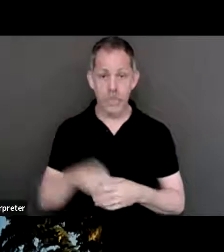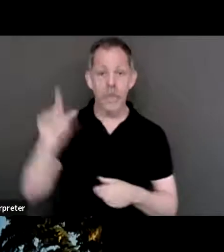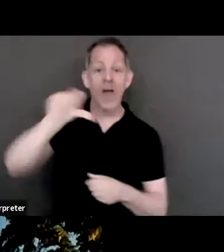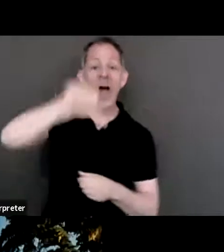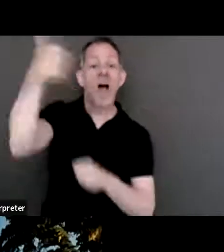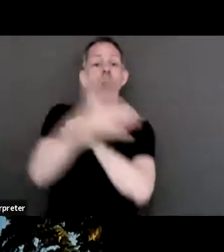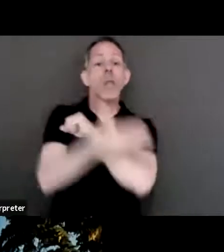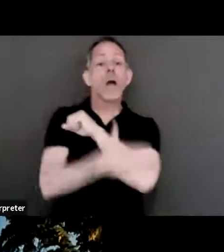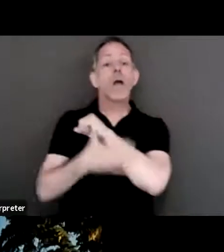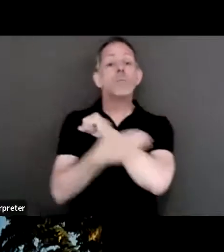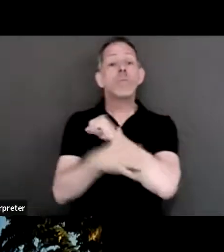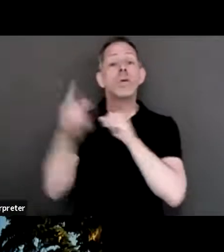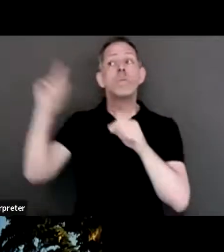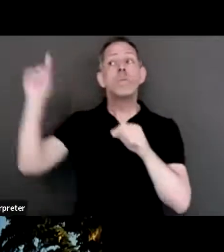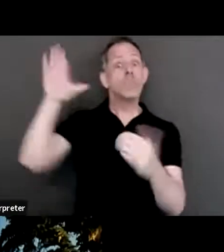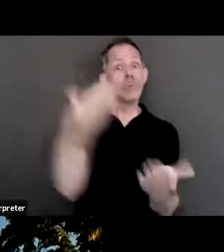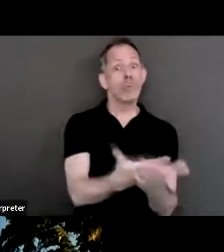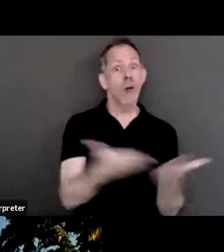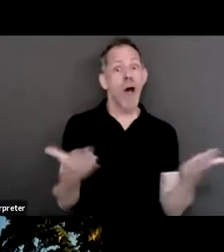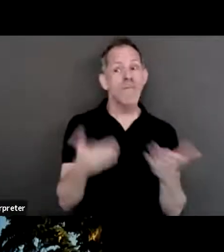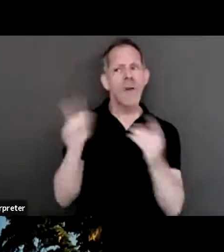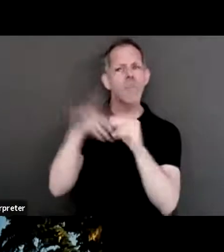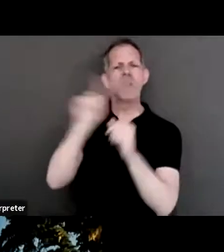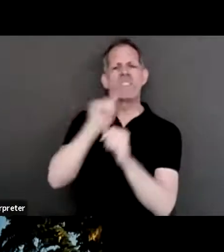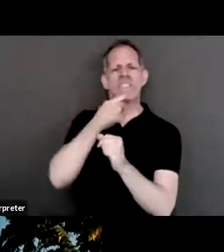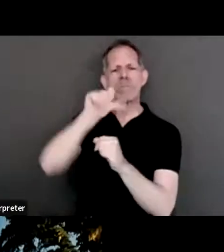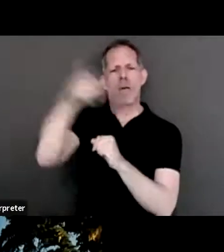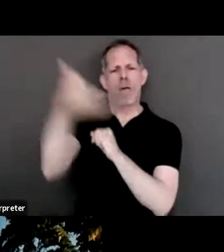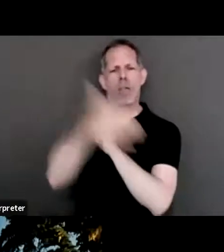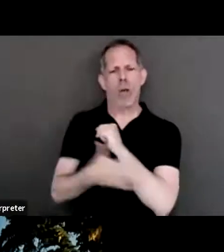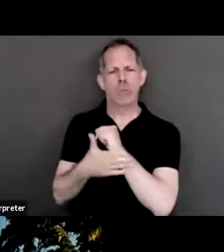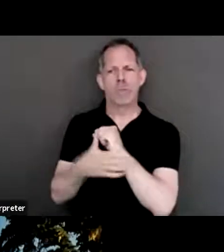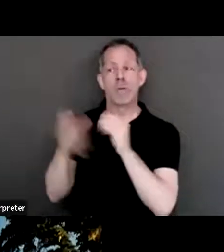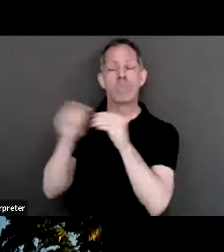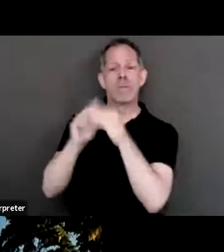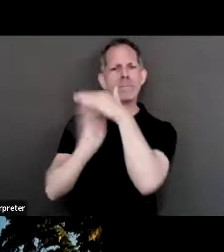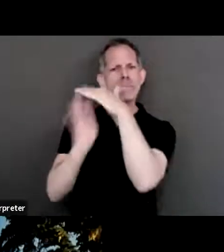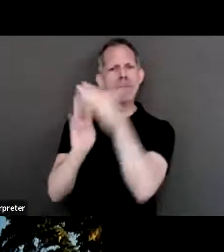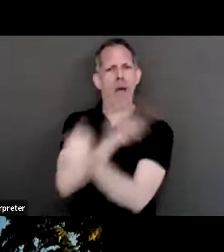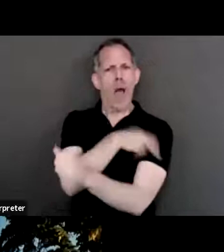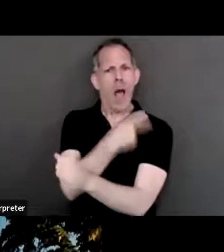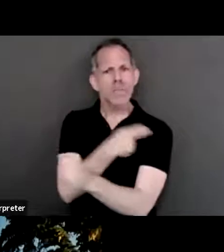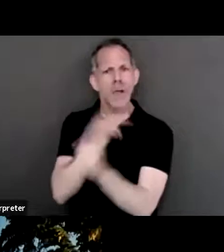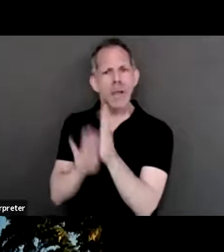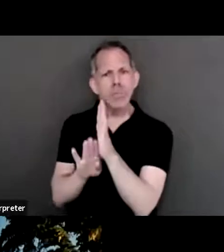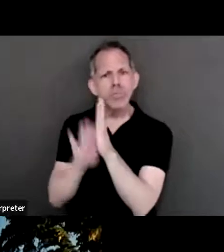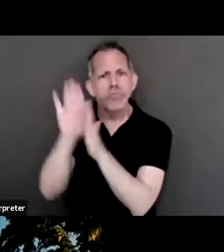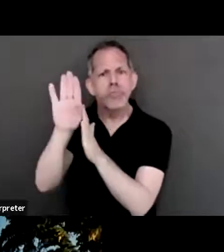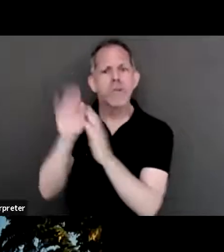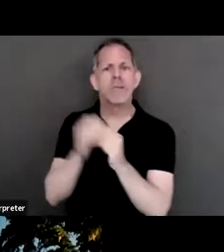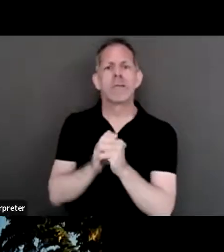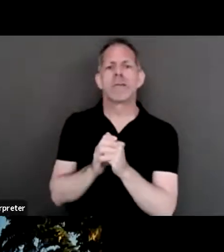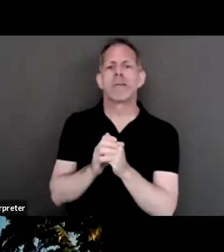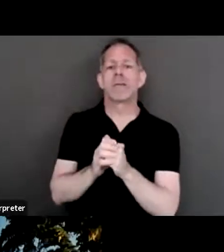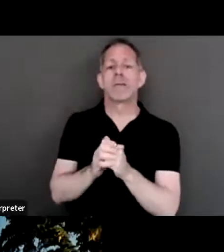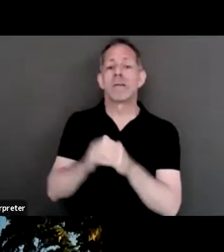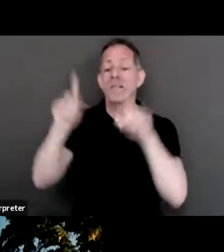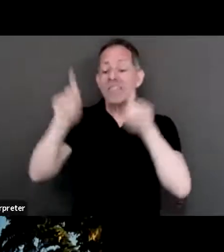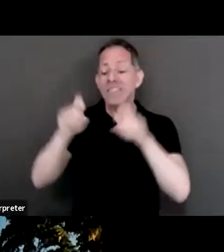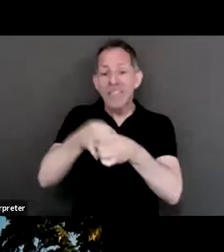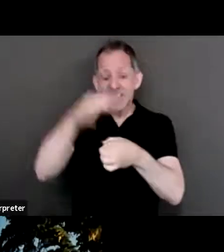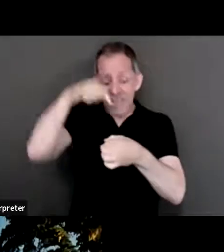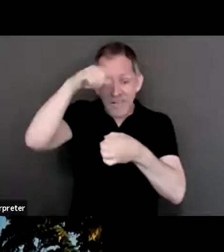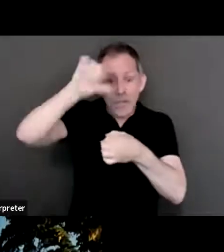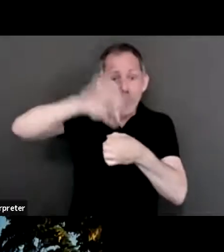more hospitalizations. And there's some reduced immunity in the test tube with these